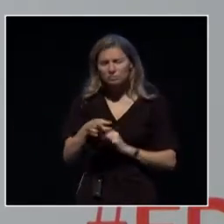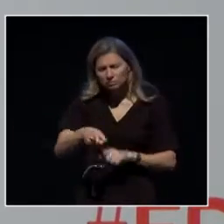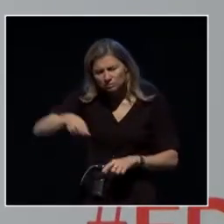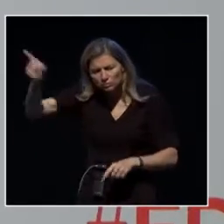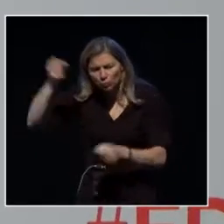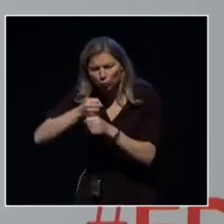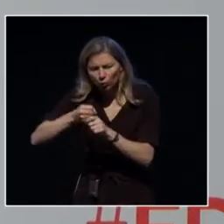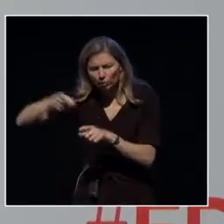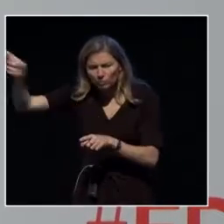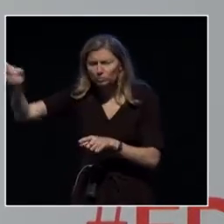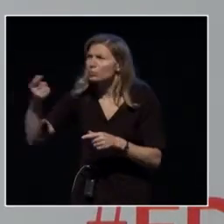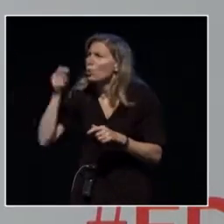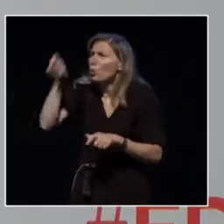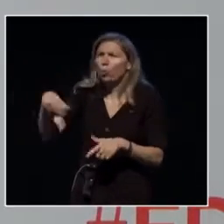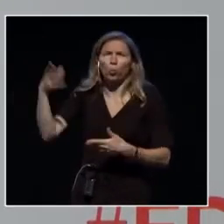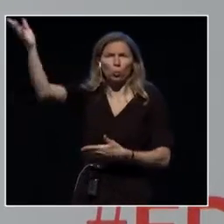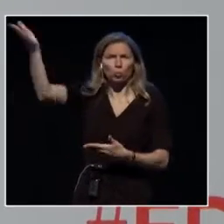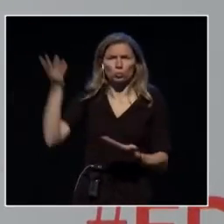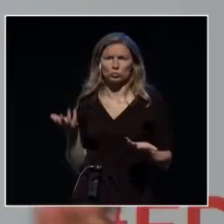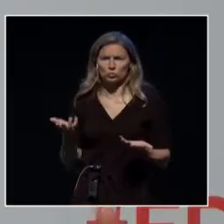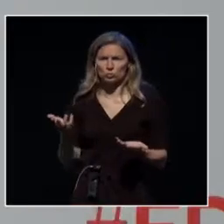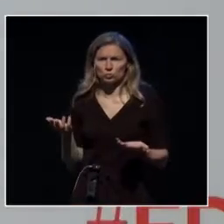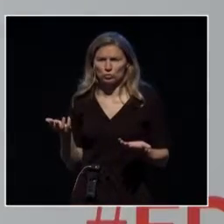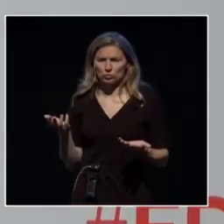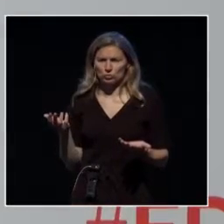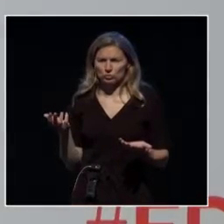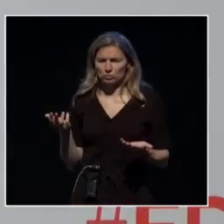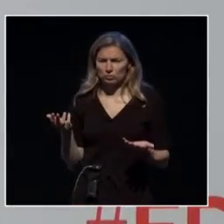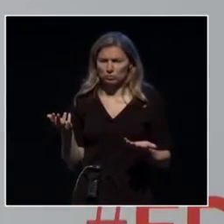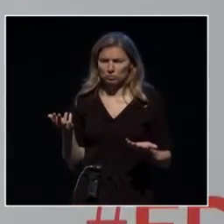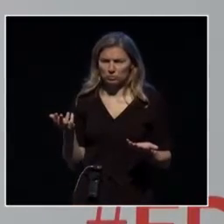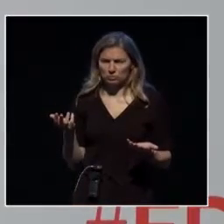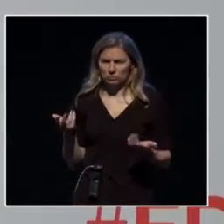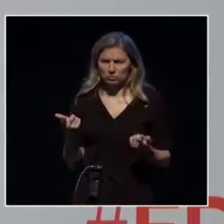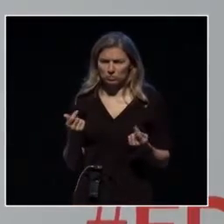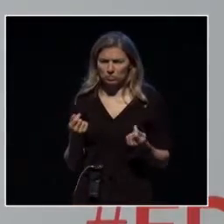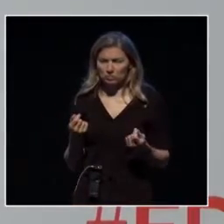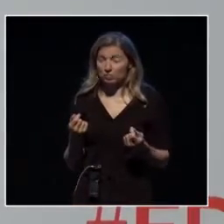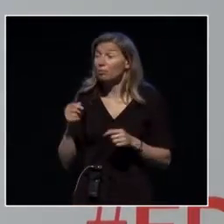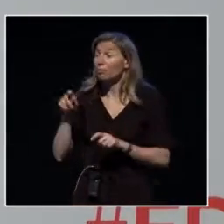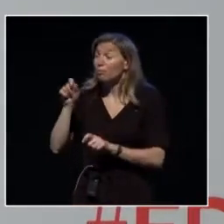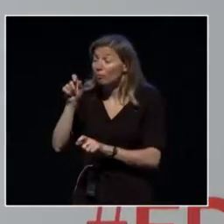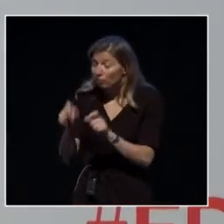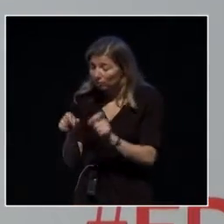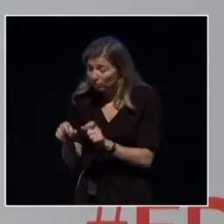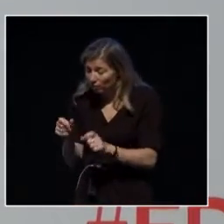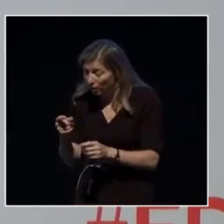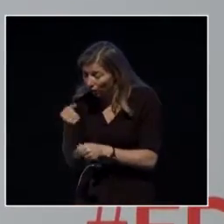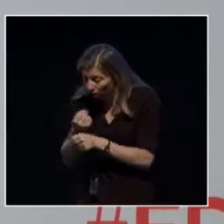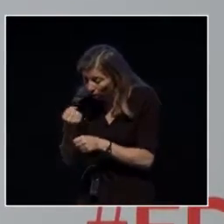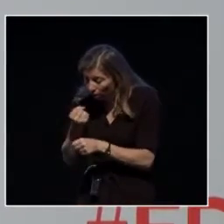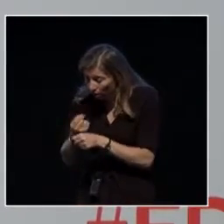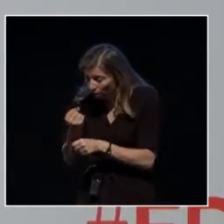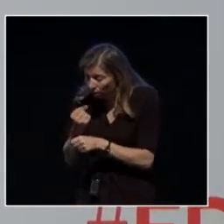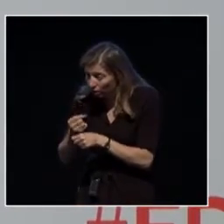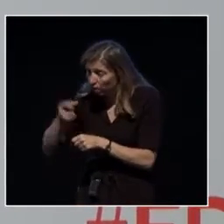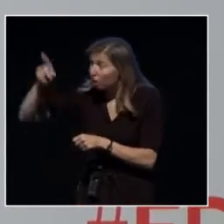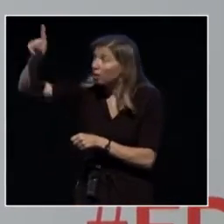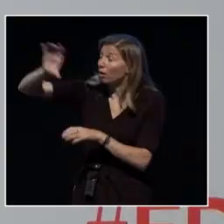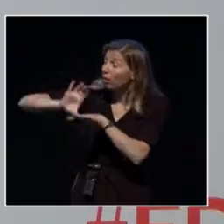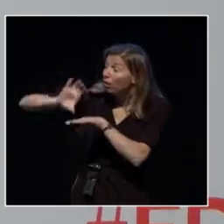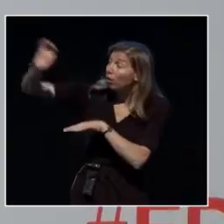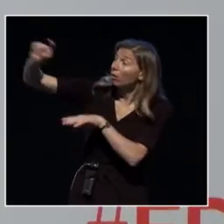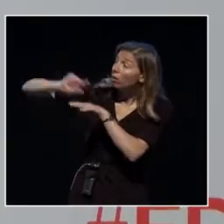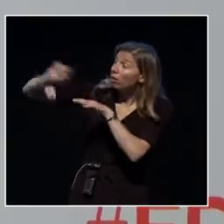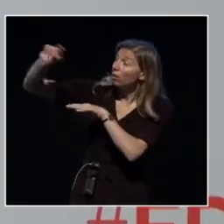are we working for? Working for people who will suck up all the wealth in the world and keep it to themselves. And that's what we're working for.